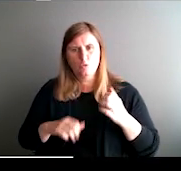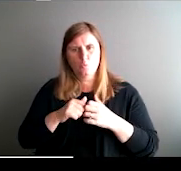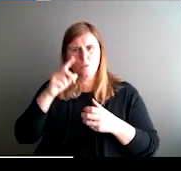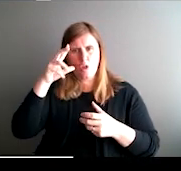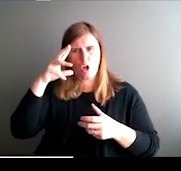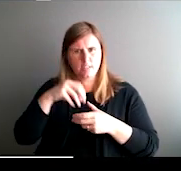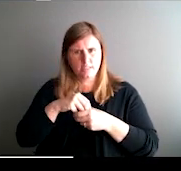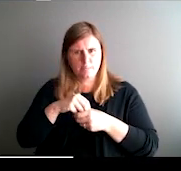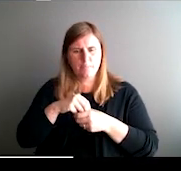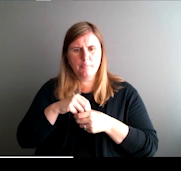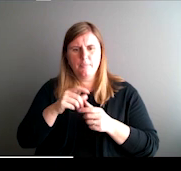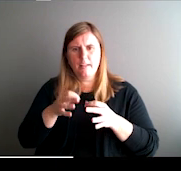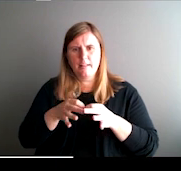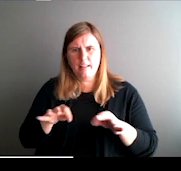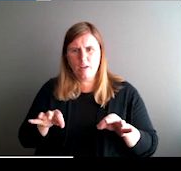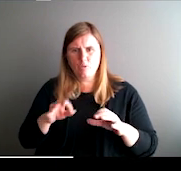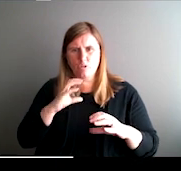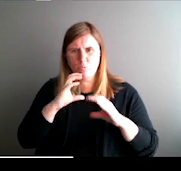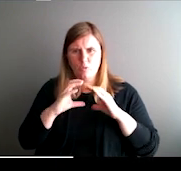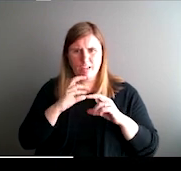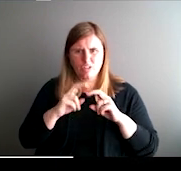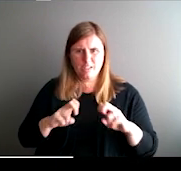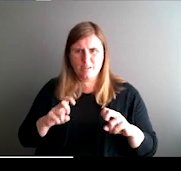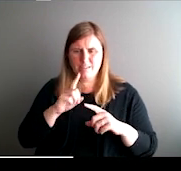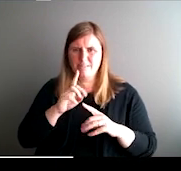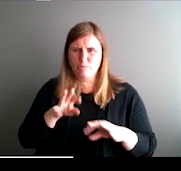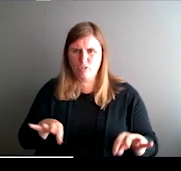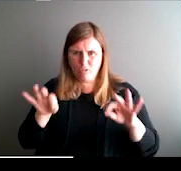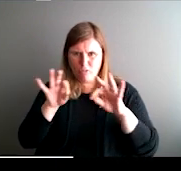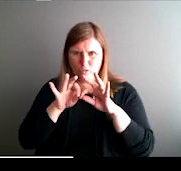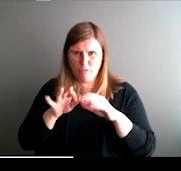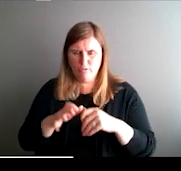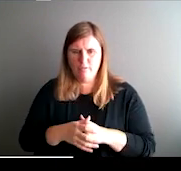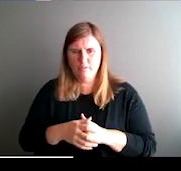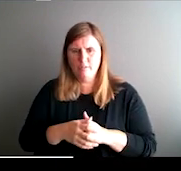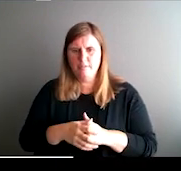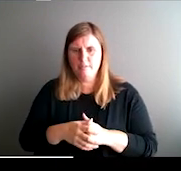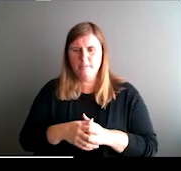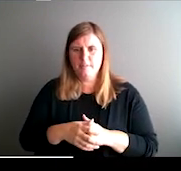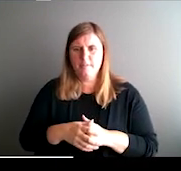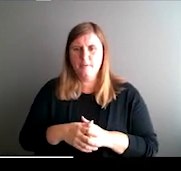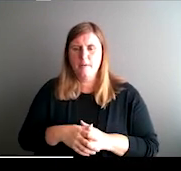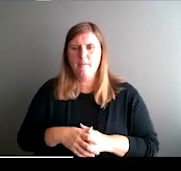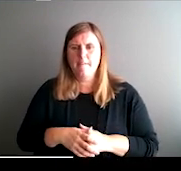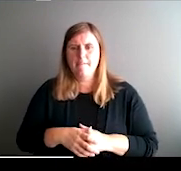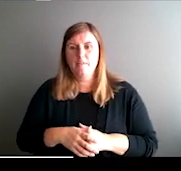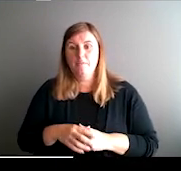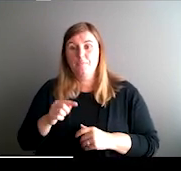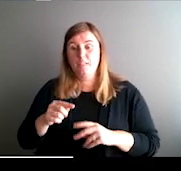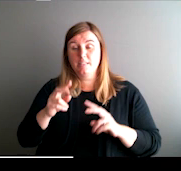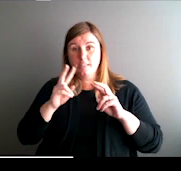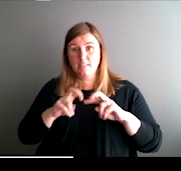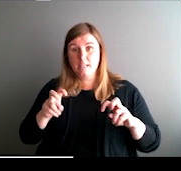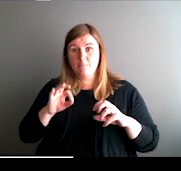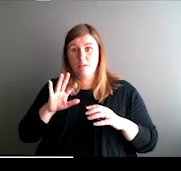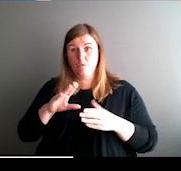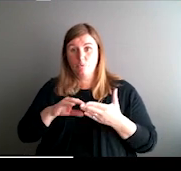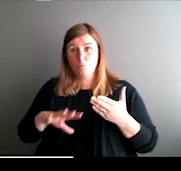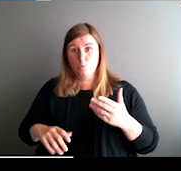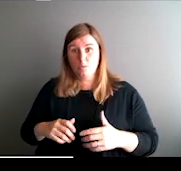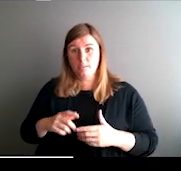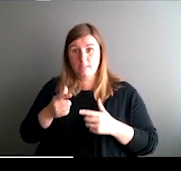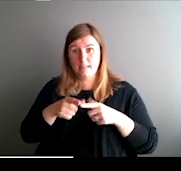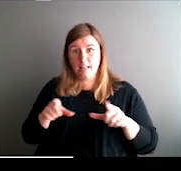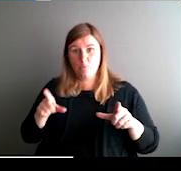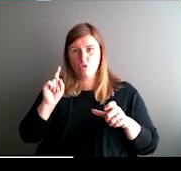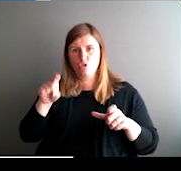autism, a language and communication assessment is critical. This assessment of the student's language